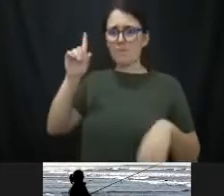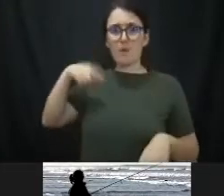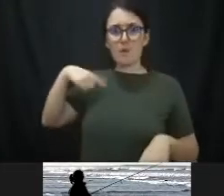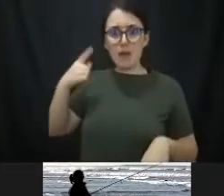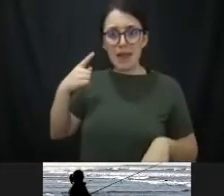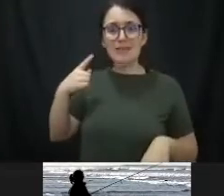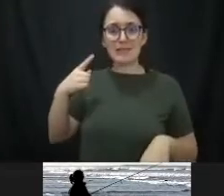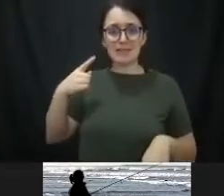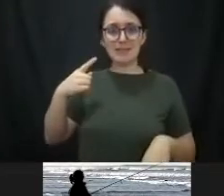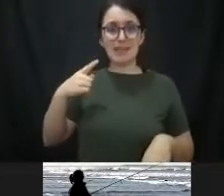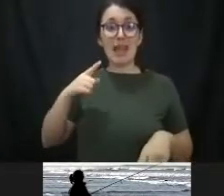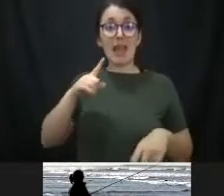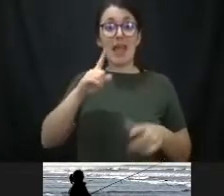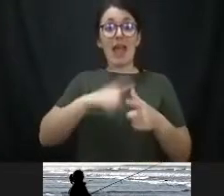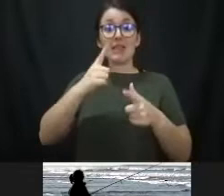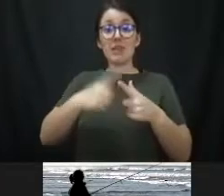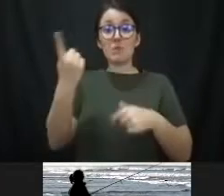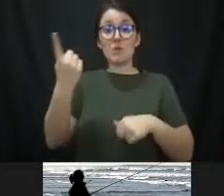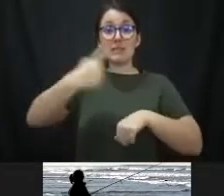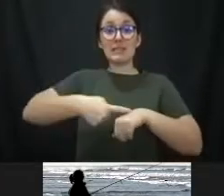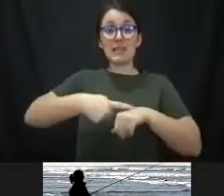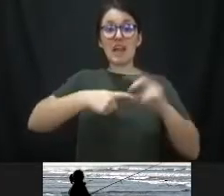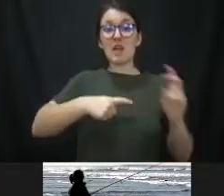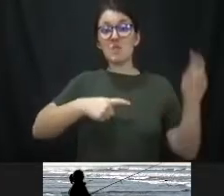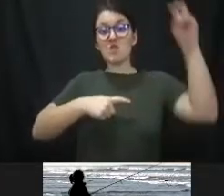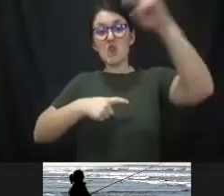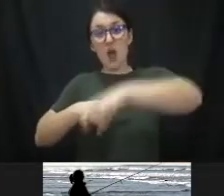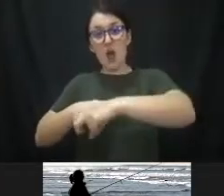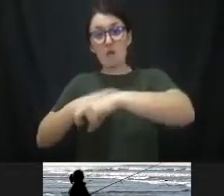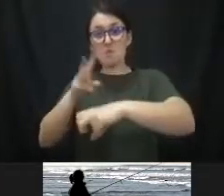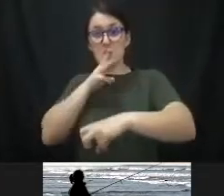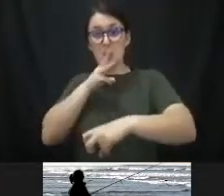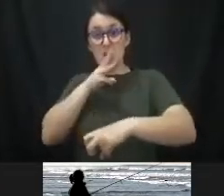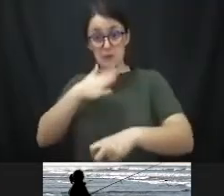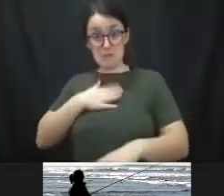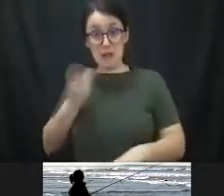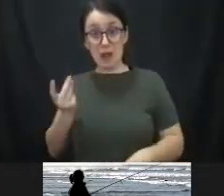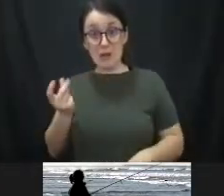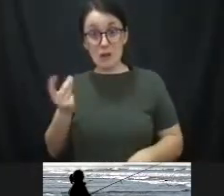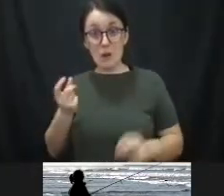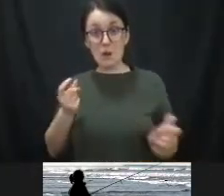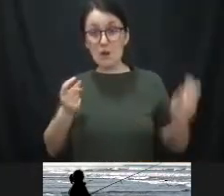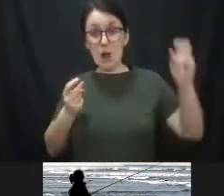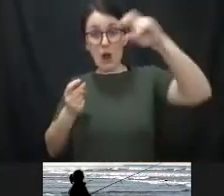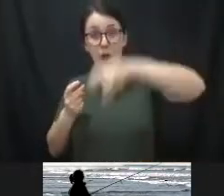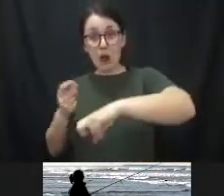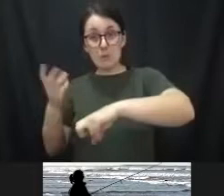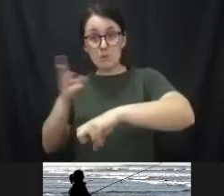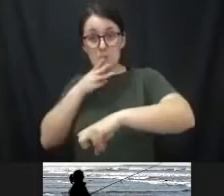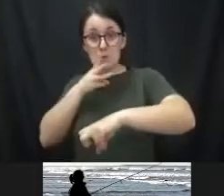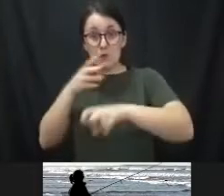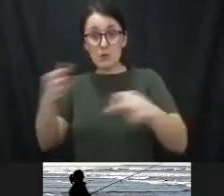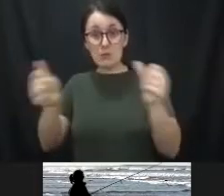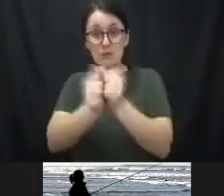Kita jumped in the water right next to Blanco. I got her out immediately, but Blanco said, oh, that